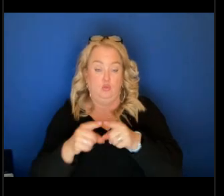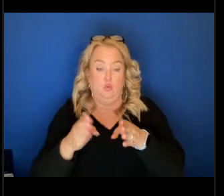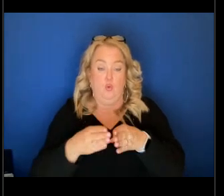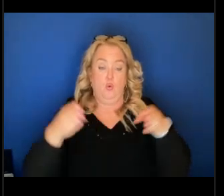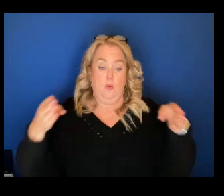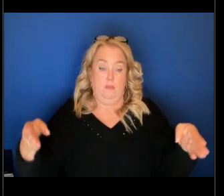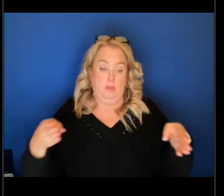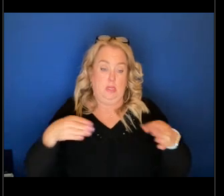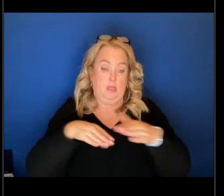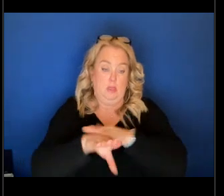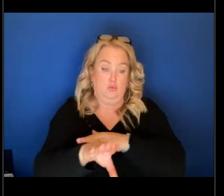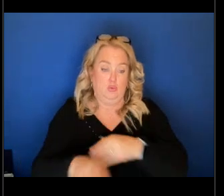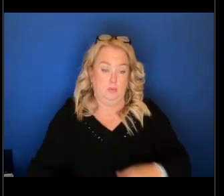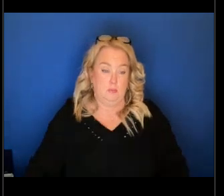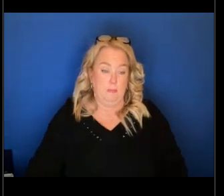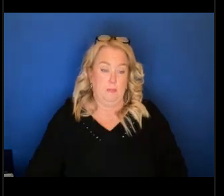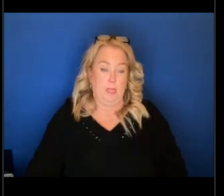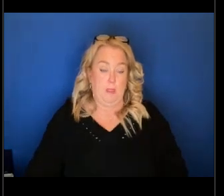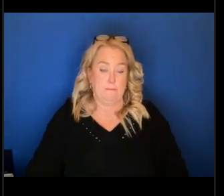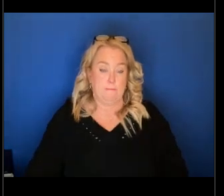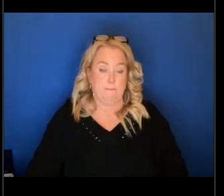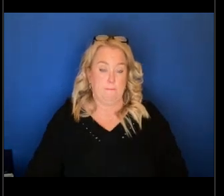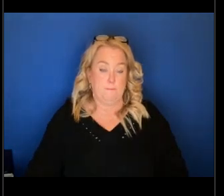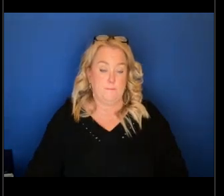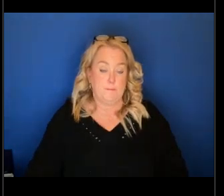clear opening of the door.